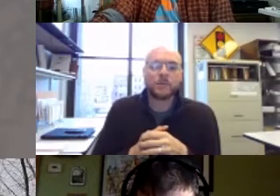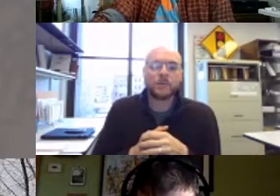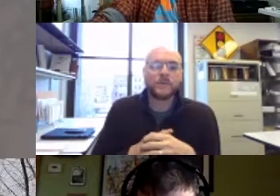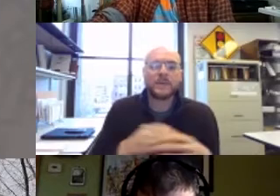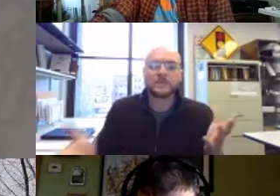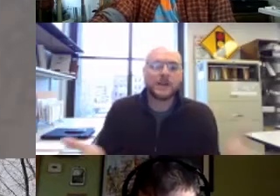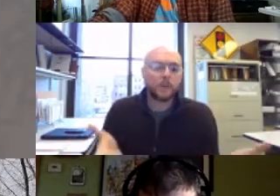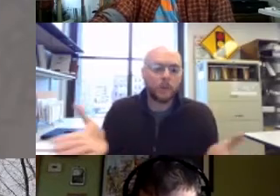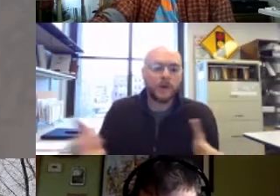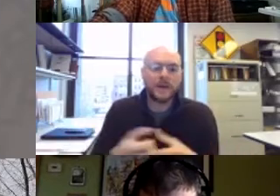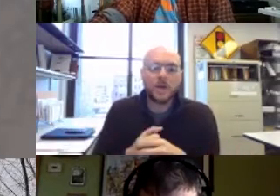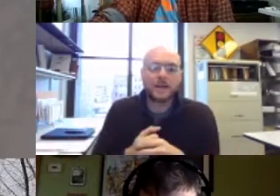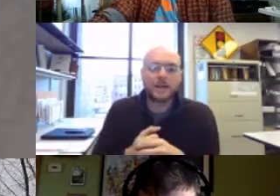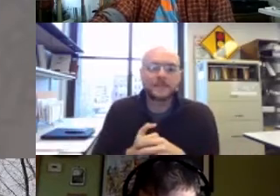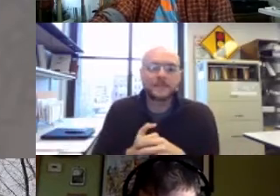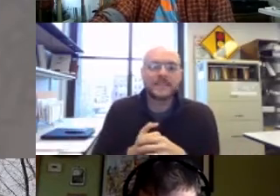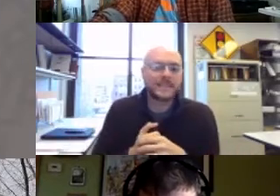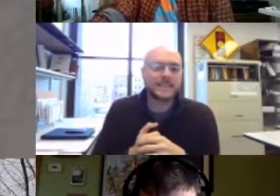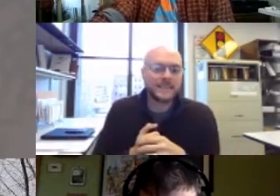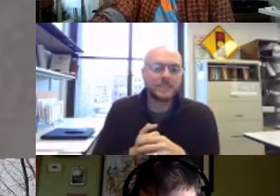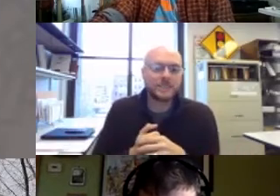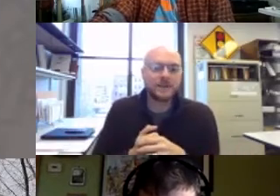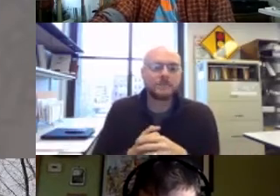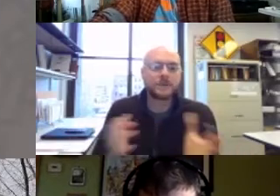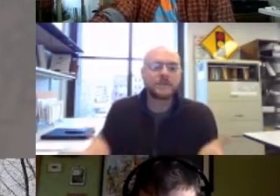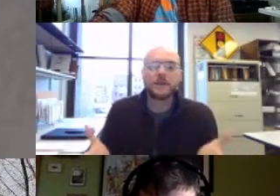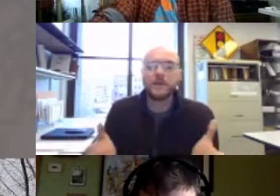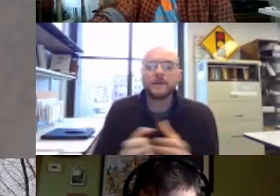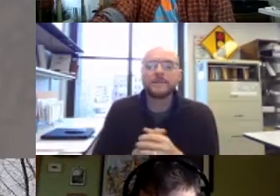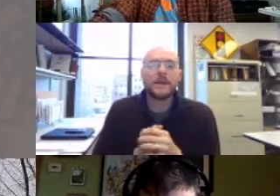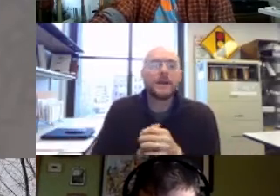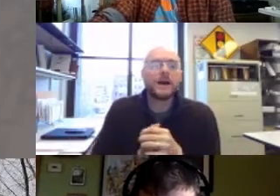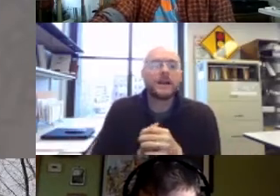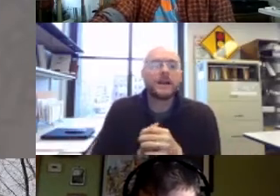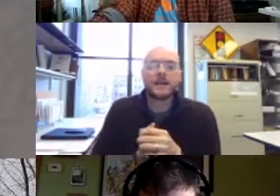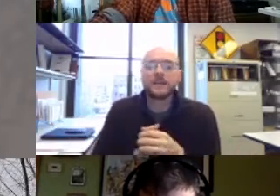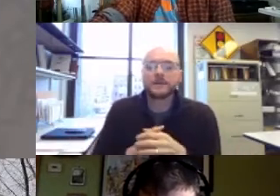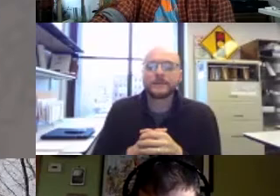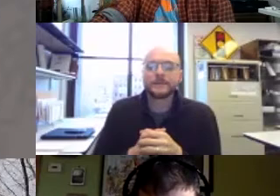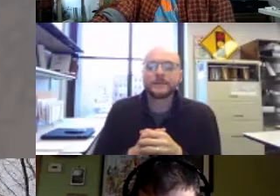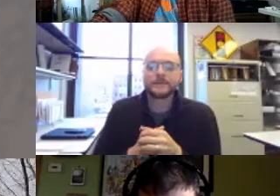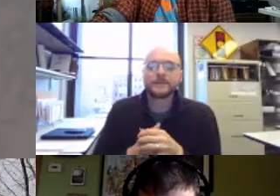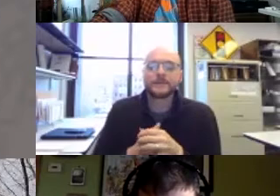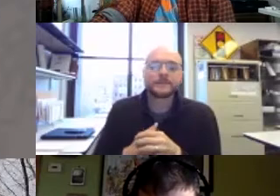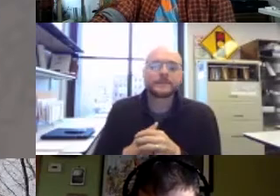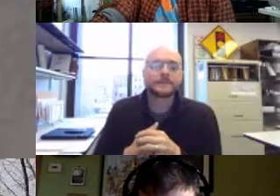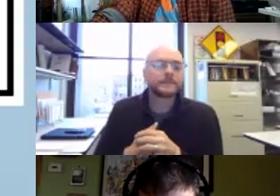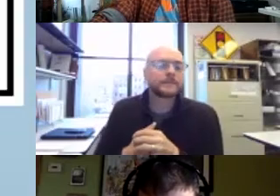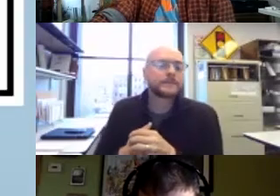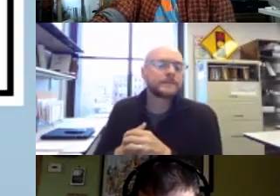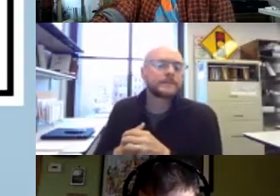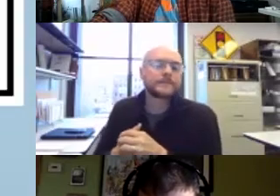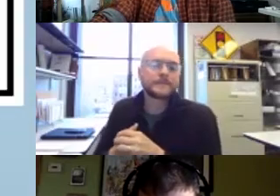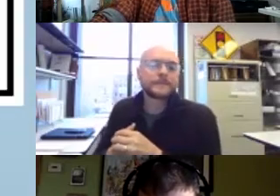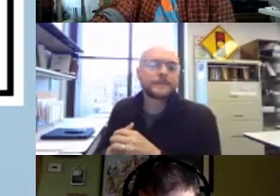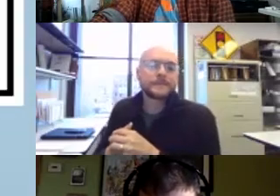And so here's a couple shots of existing conditions here. I'm sure you're all aware. Next slide, please.